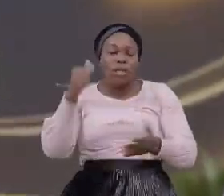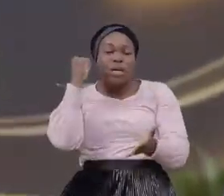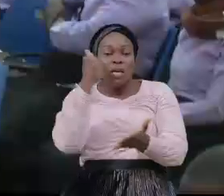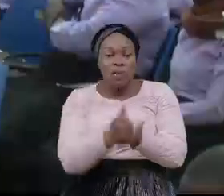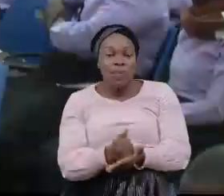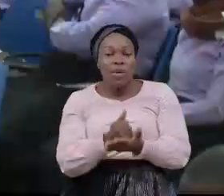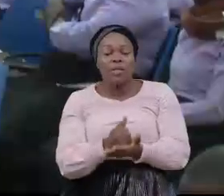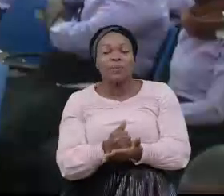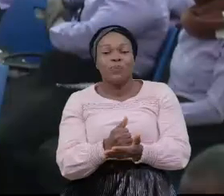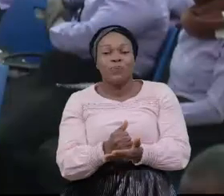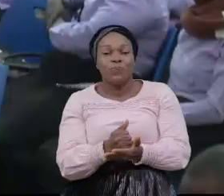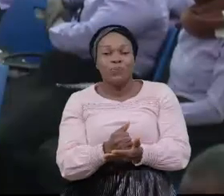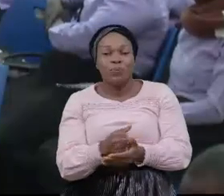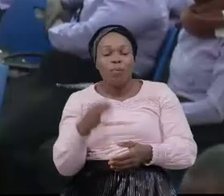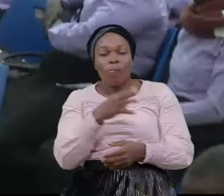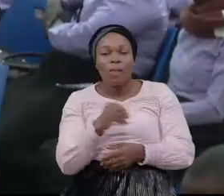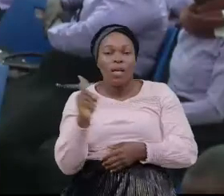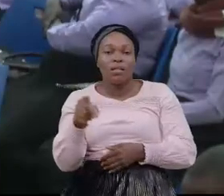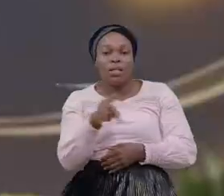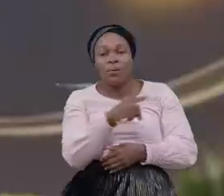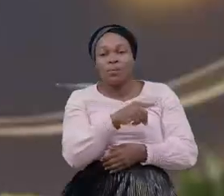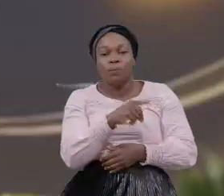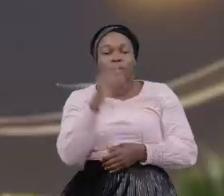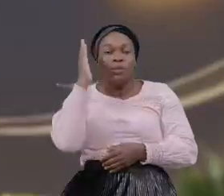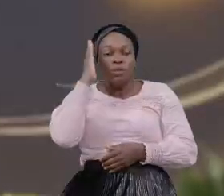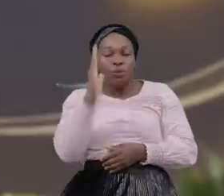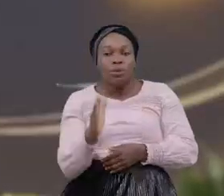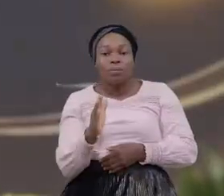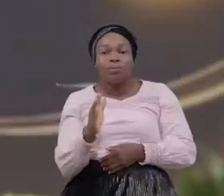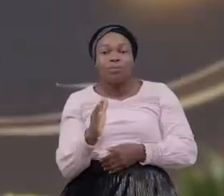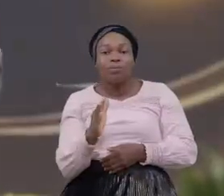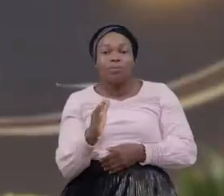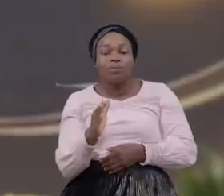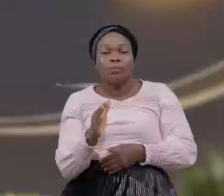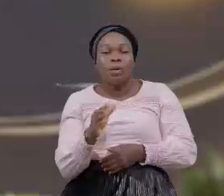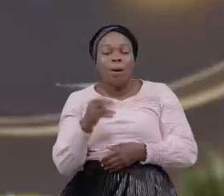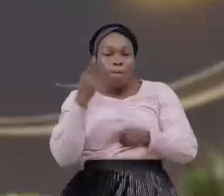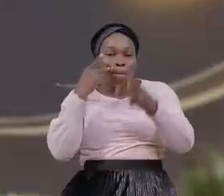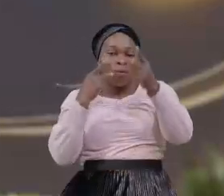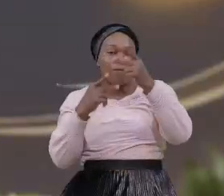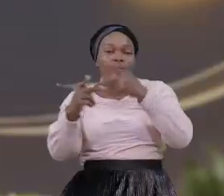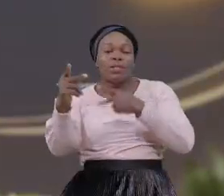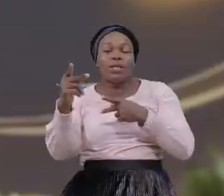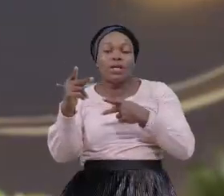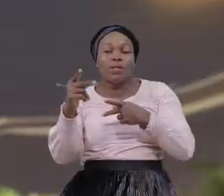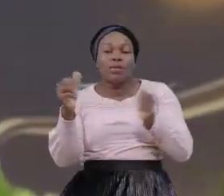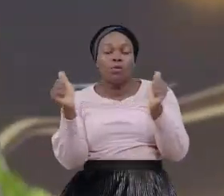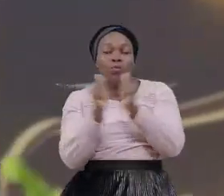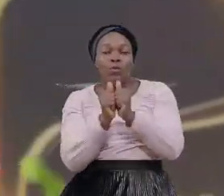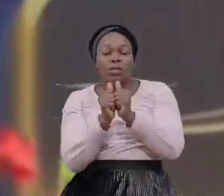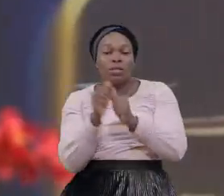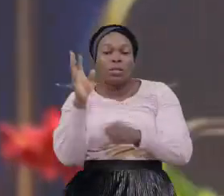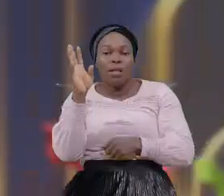And thou shalt prophesy with them.